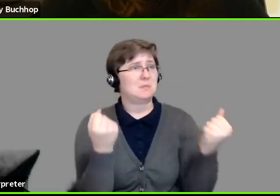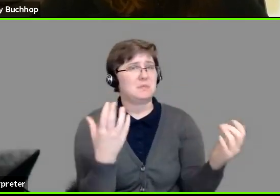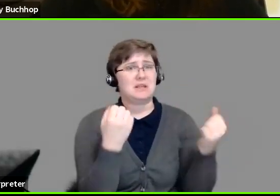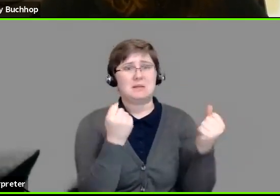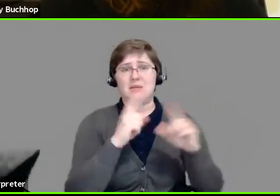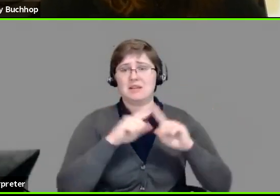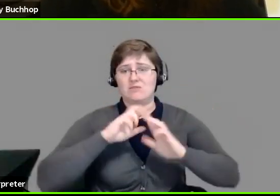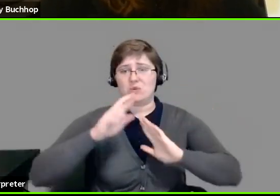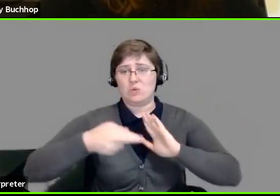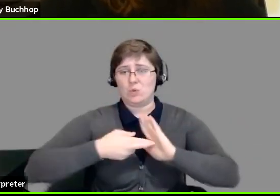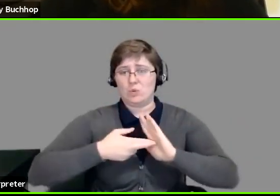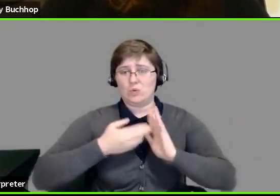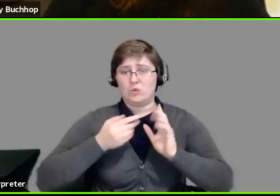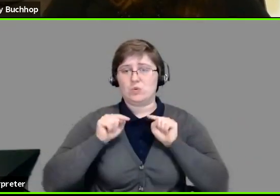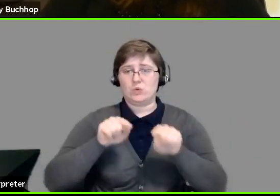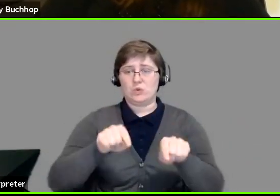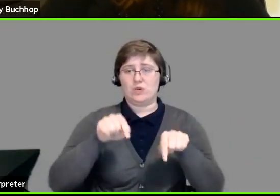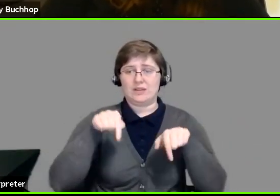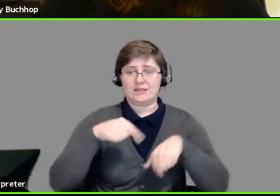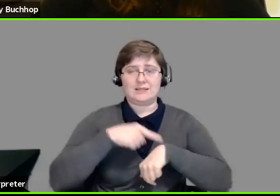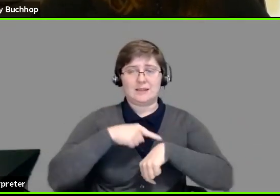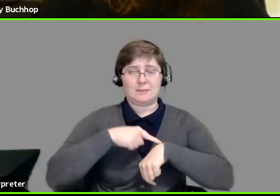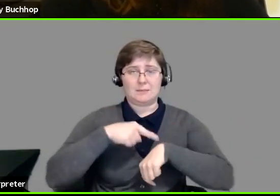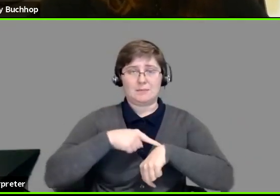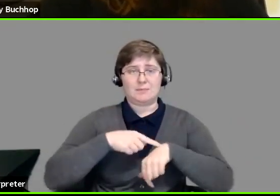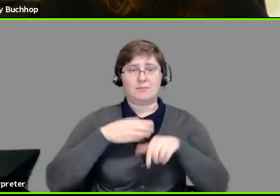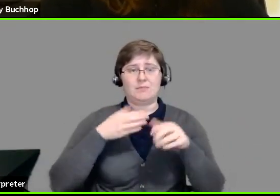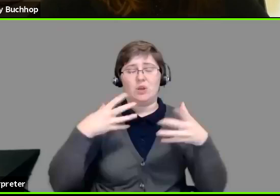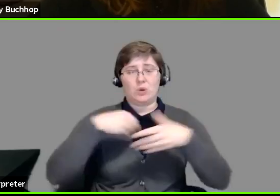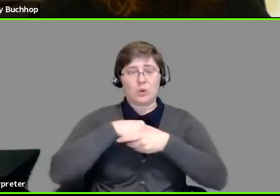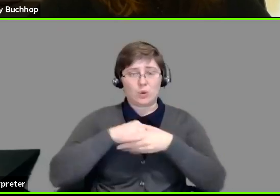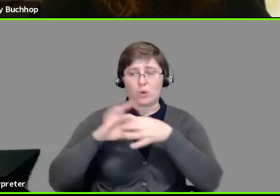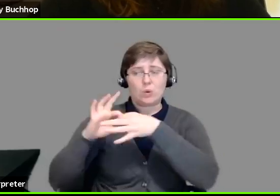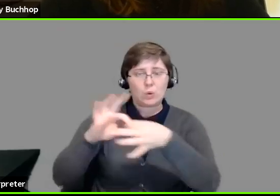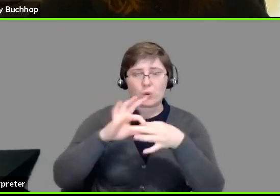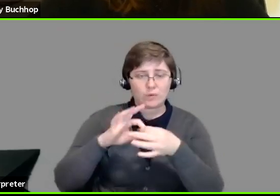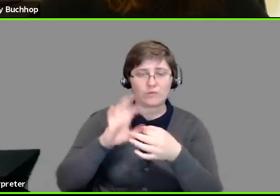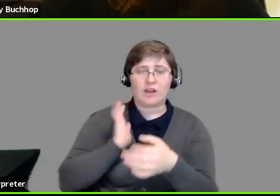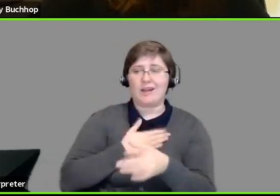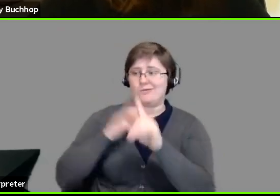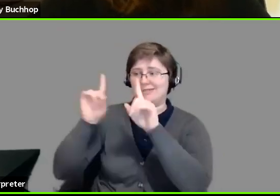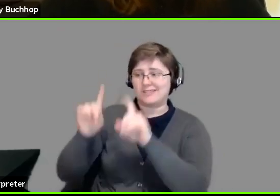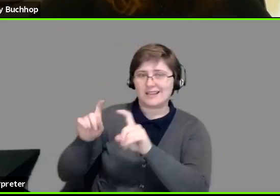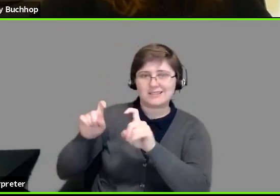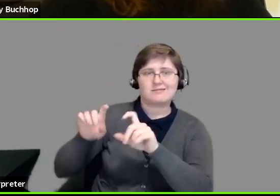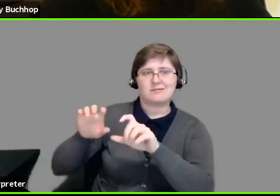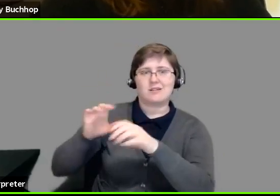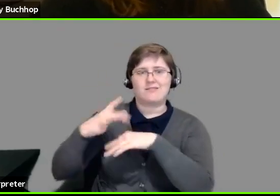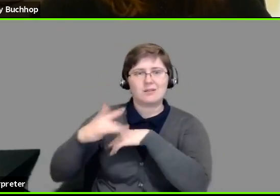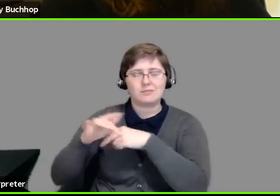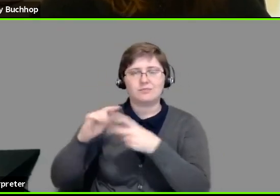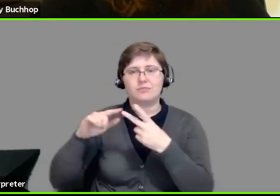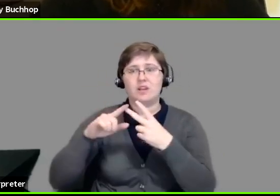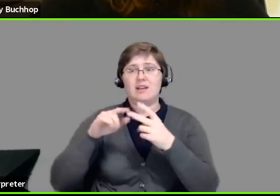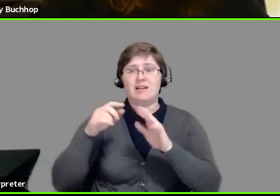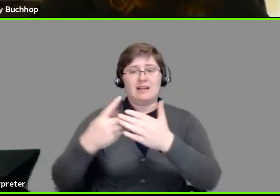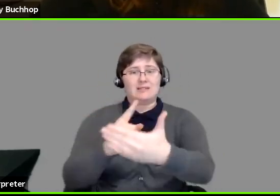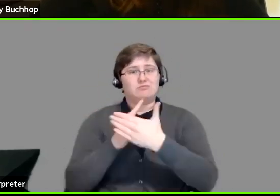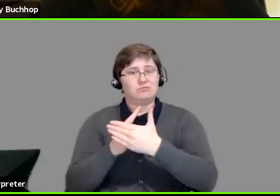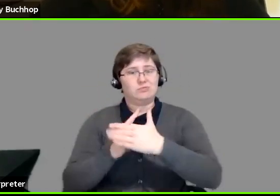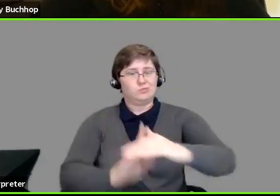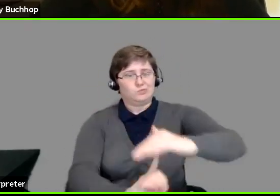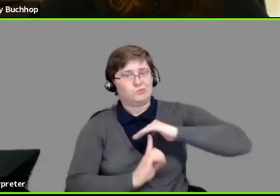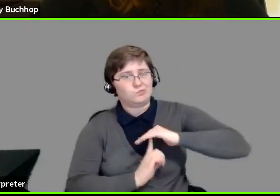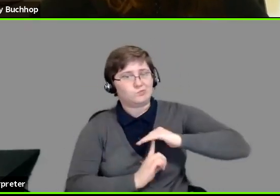multiple roles throughout COVID-19, to include coordination of COVID-19 testing, isolation and quarantine housing.